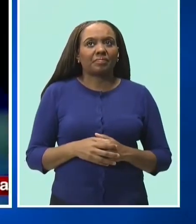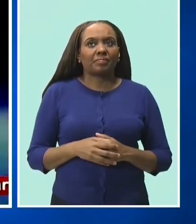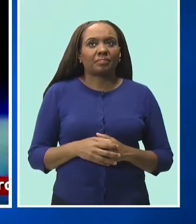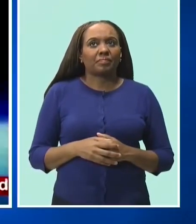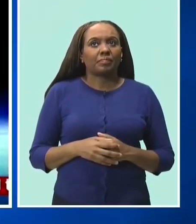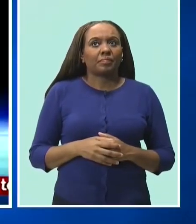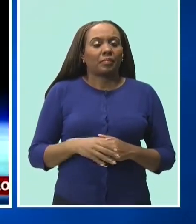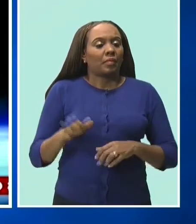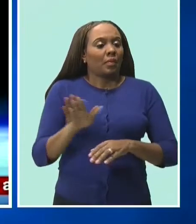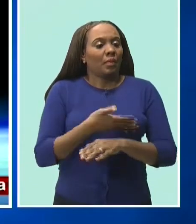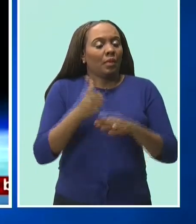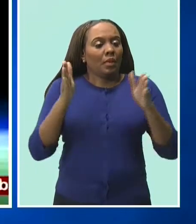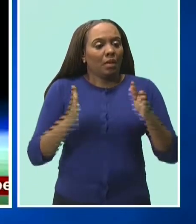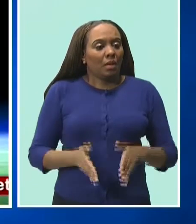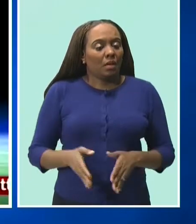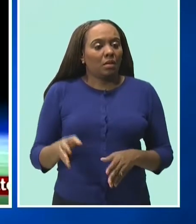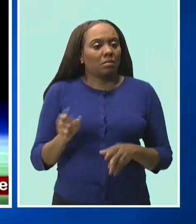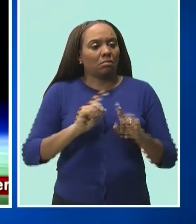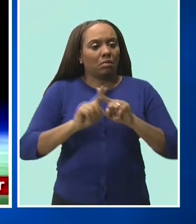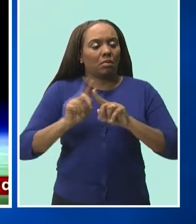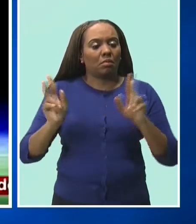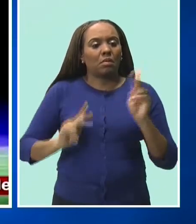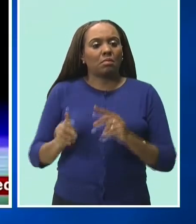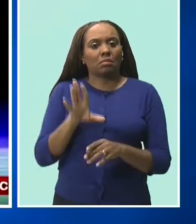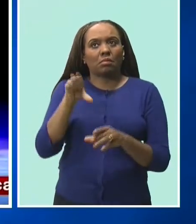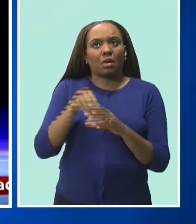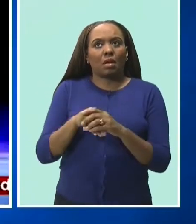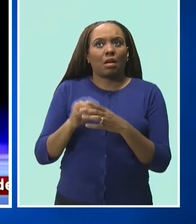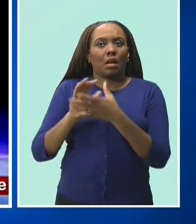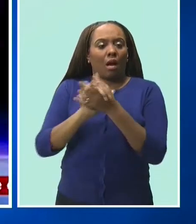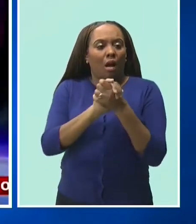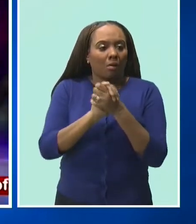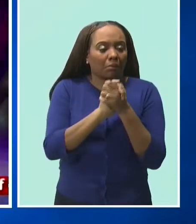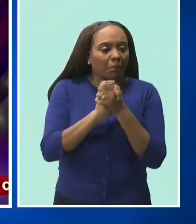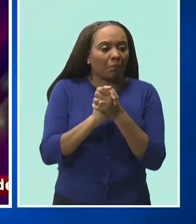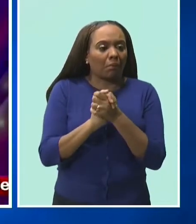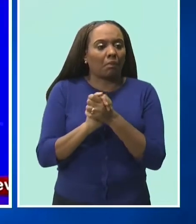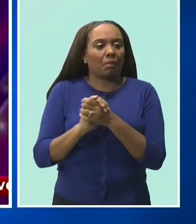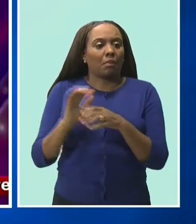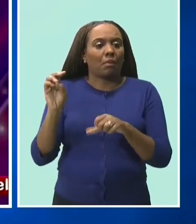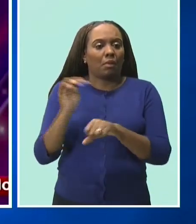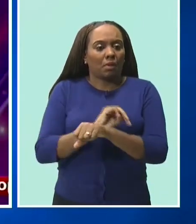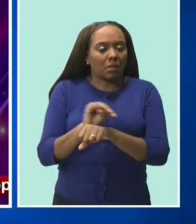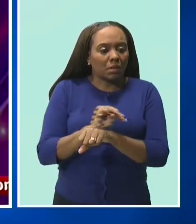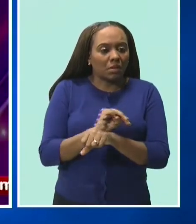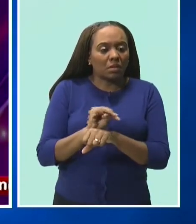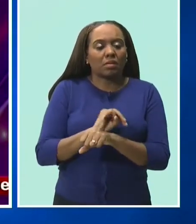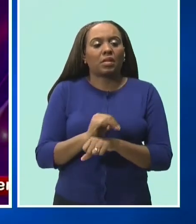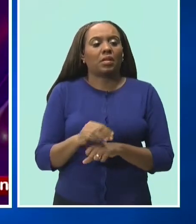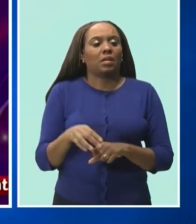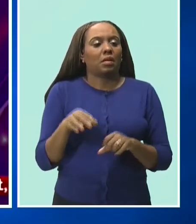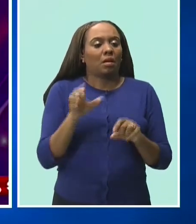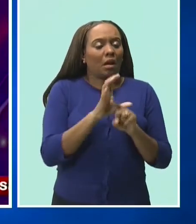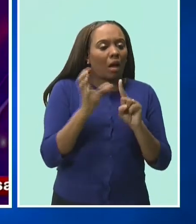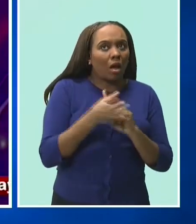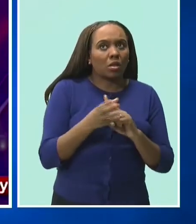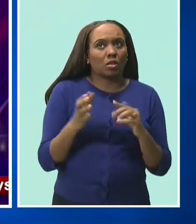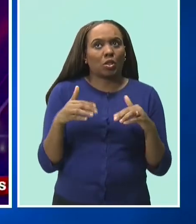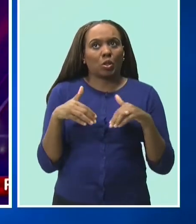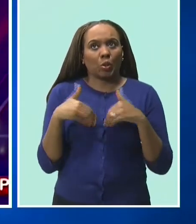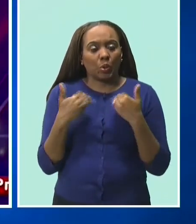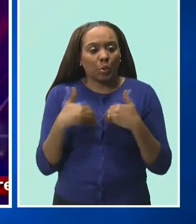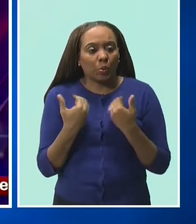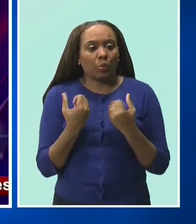artists participating and others present congratulated the Ministry of the Presidency, Department of Culture, Youth and Sports for